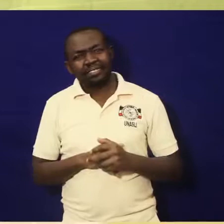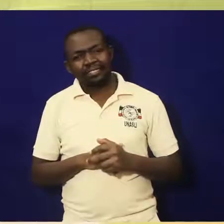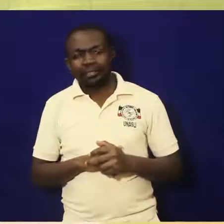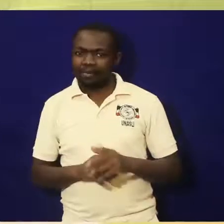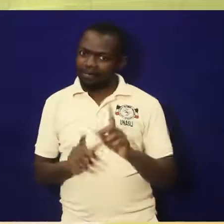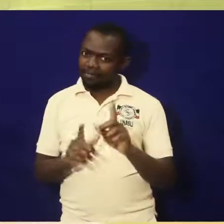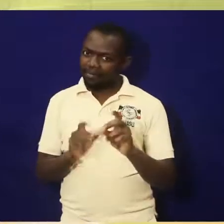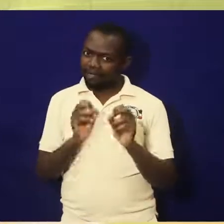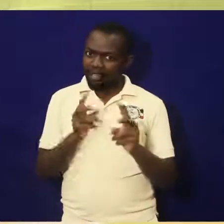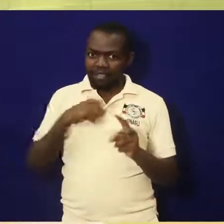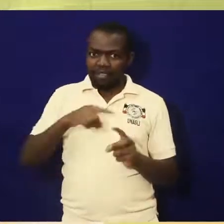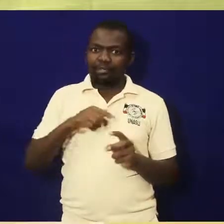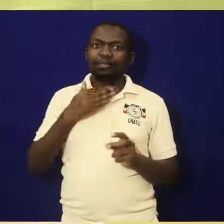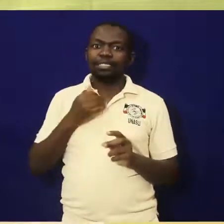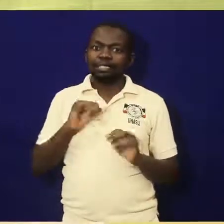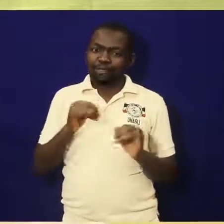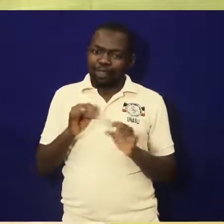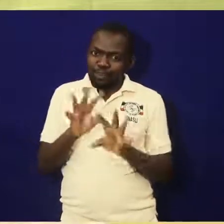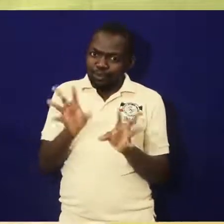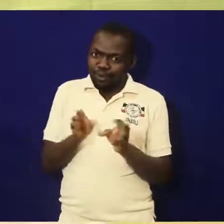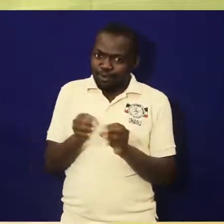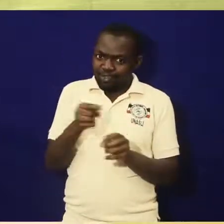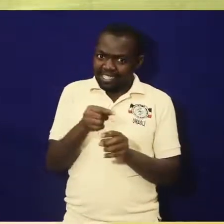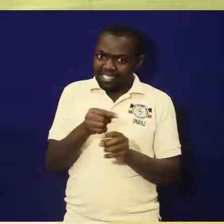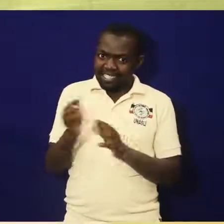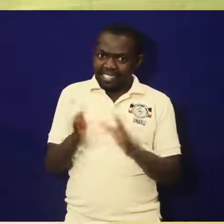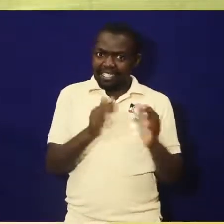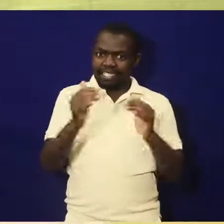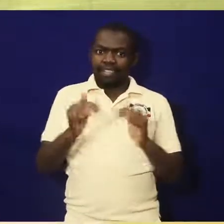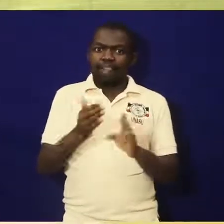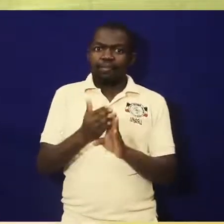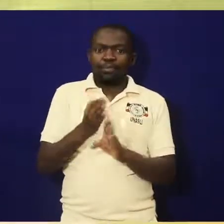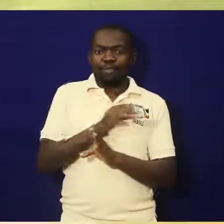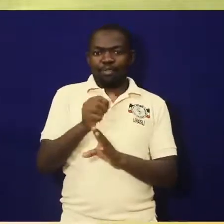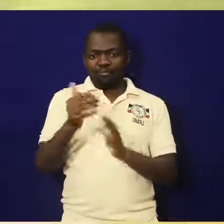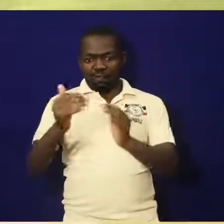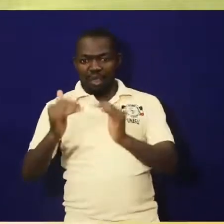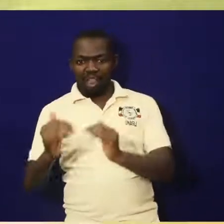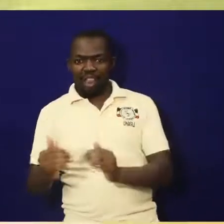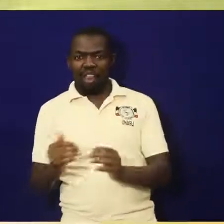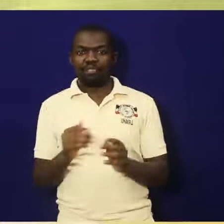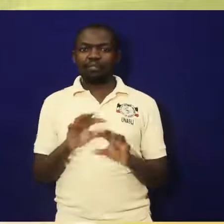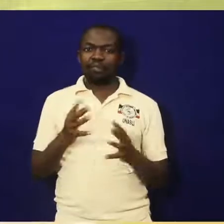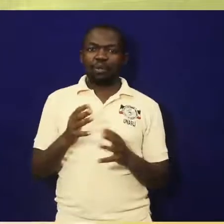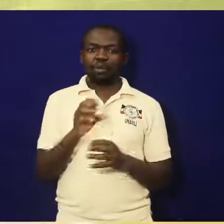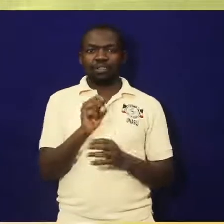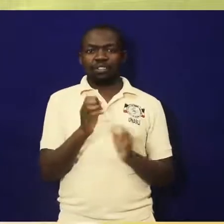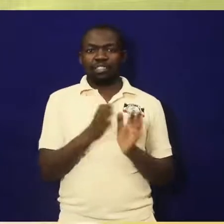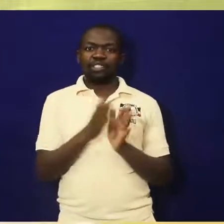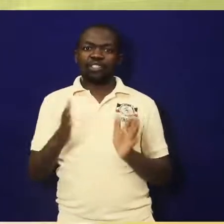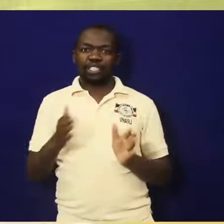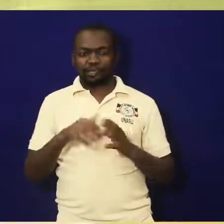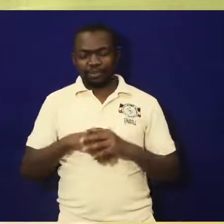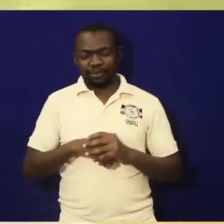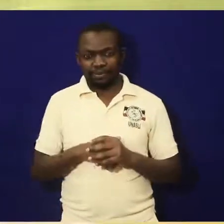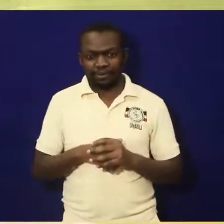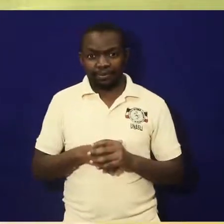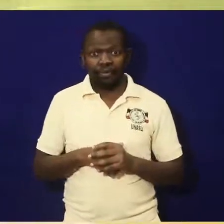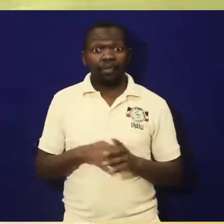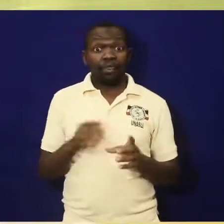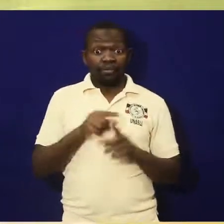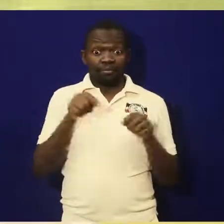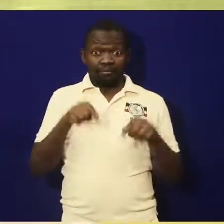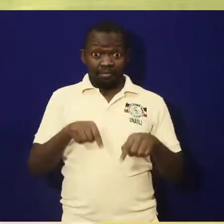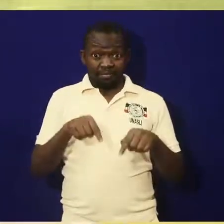Now let's try to conclude this section before we go to another section or session. That from